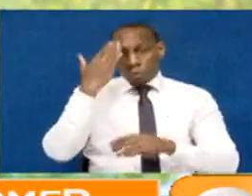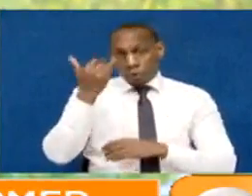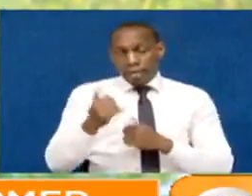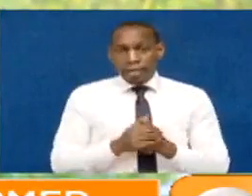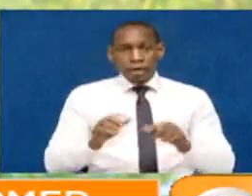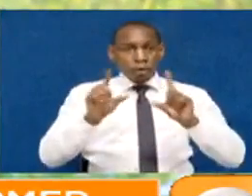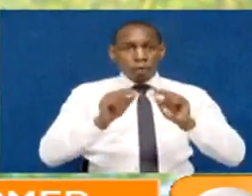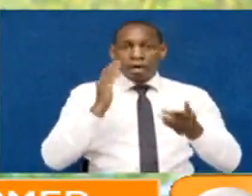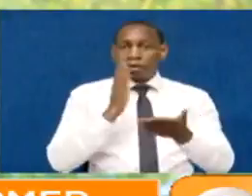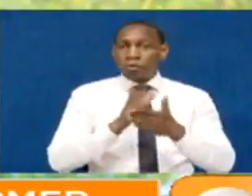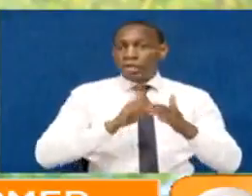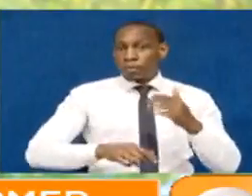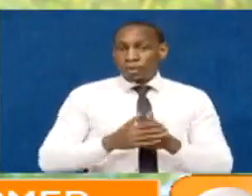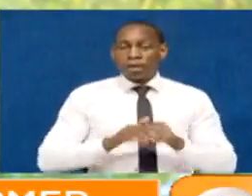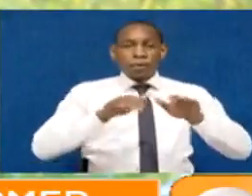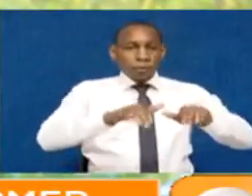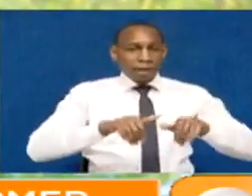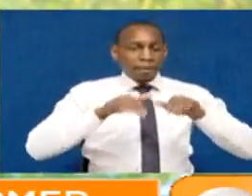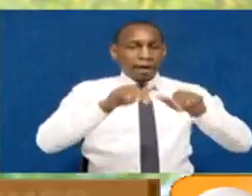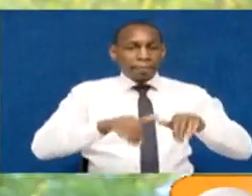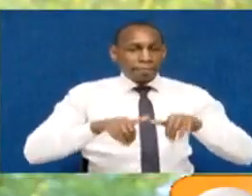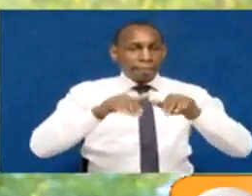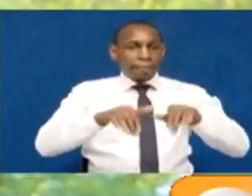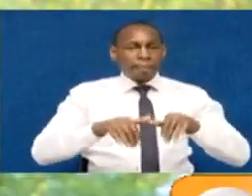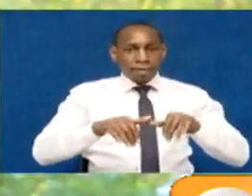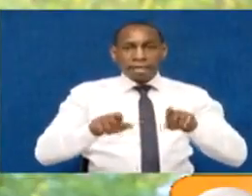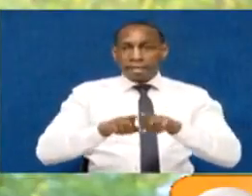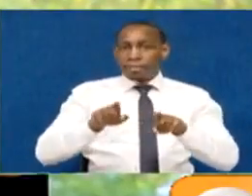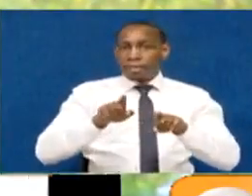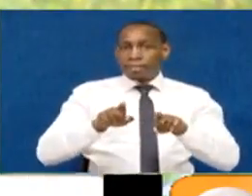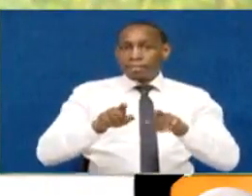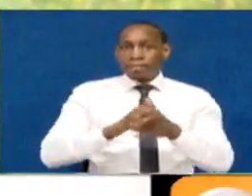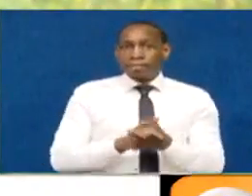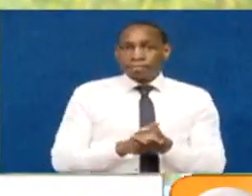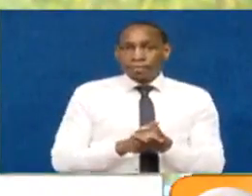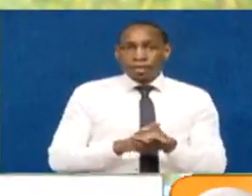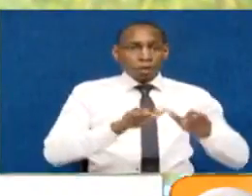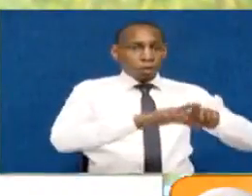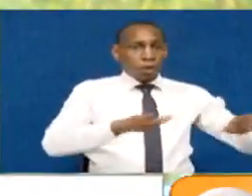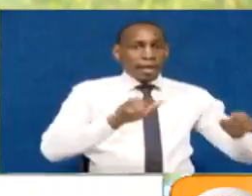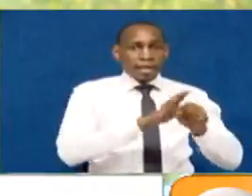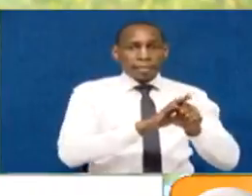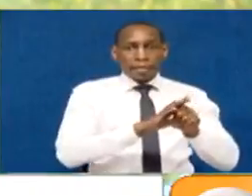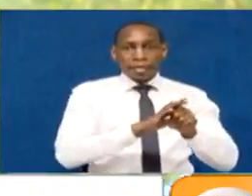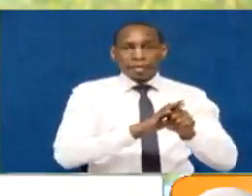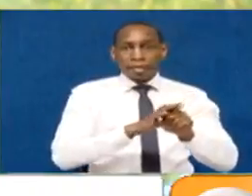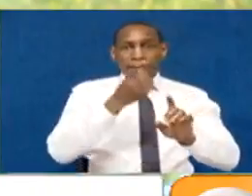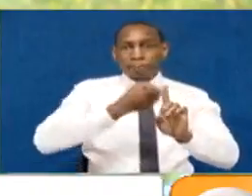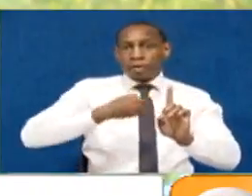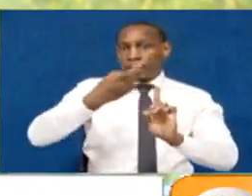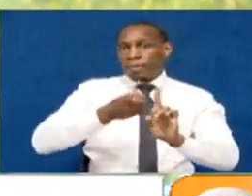Sababu kusema ukweli tuna rima sana sana. Na hata ukienda maboma mengi, utaenda viati